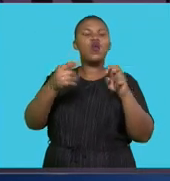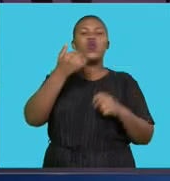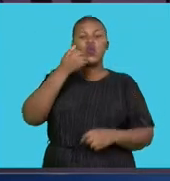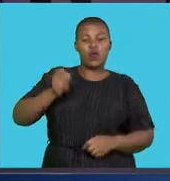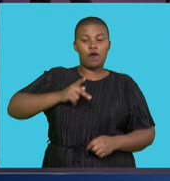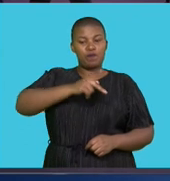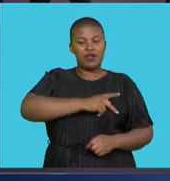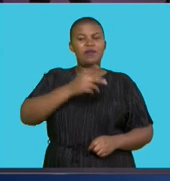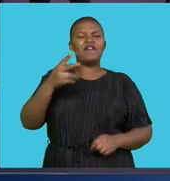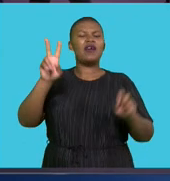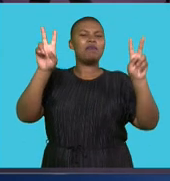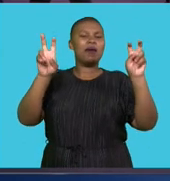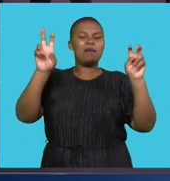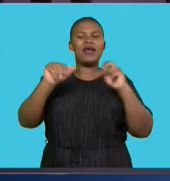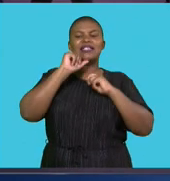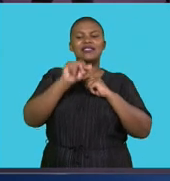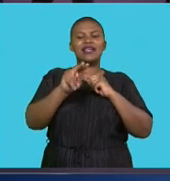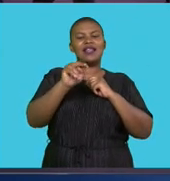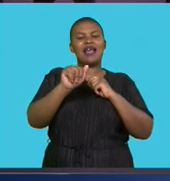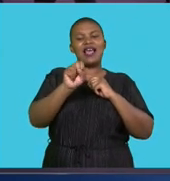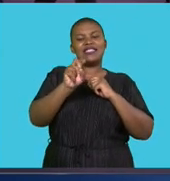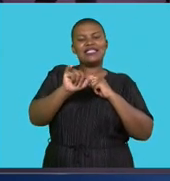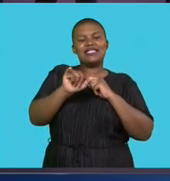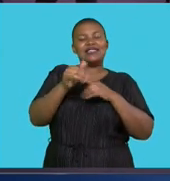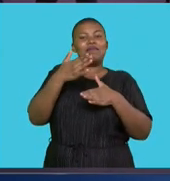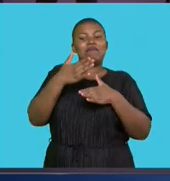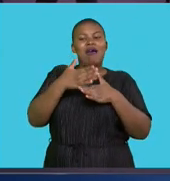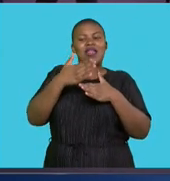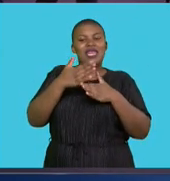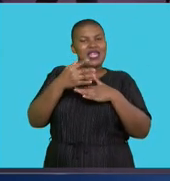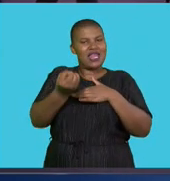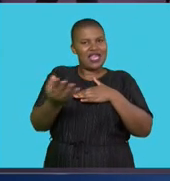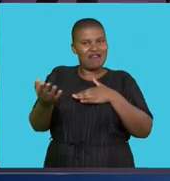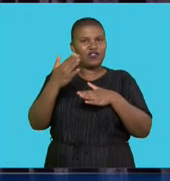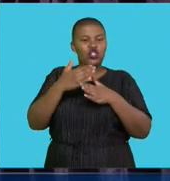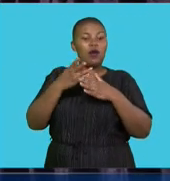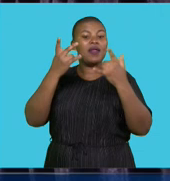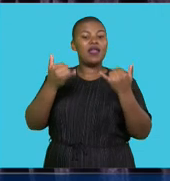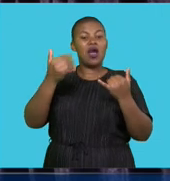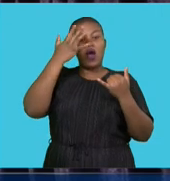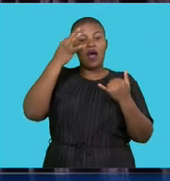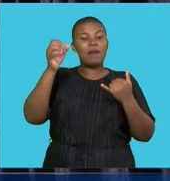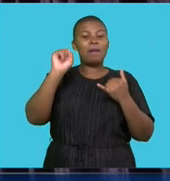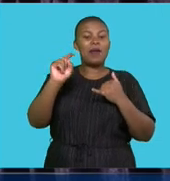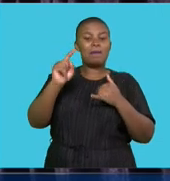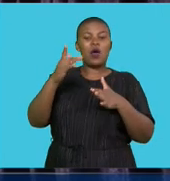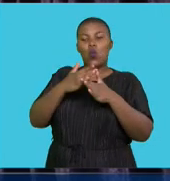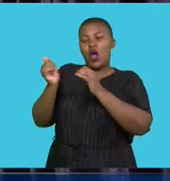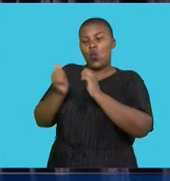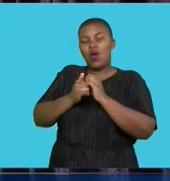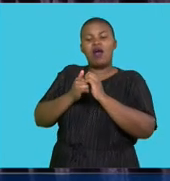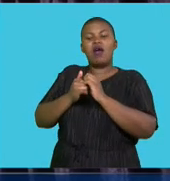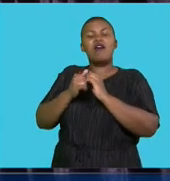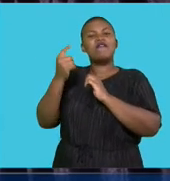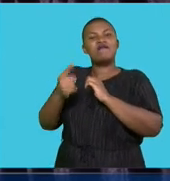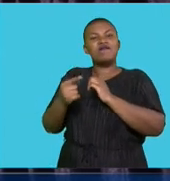sasekoli olbizwa ngukuti ina si ispani. Kule lshelo hulumeni uusevenzi sana nesukwama, espegelele abangase